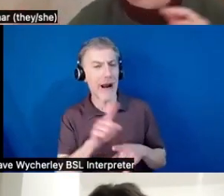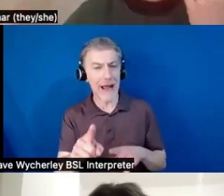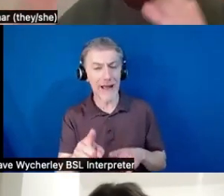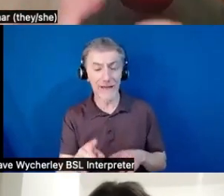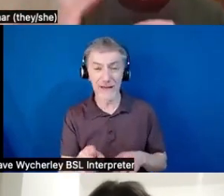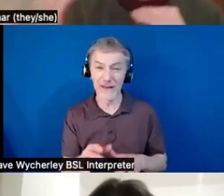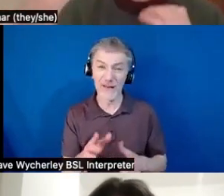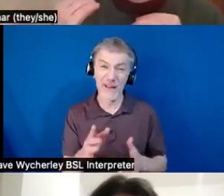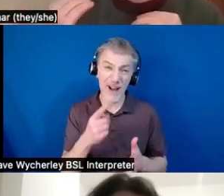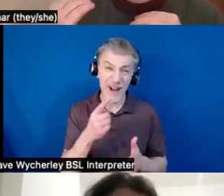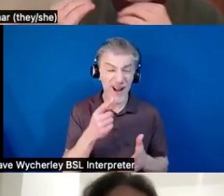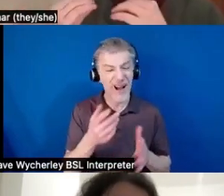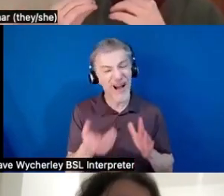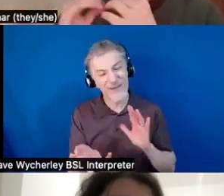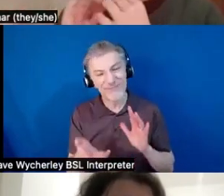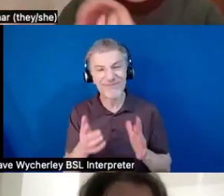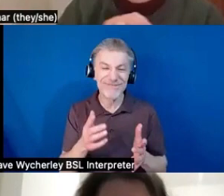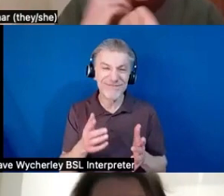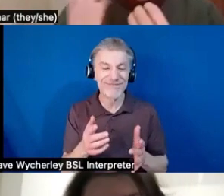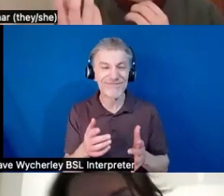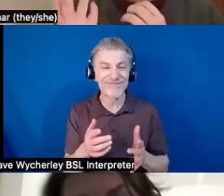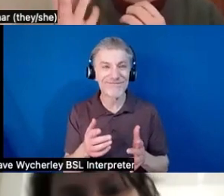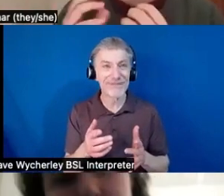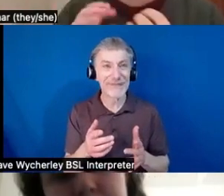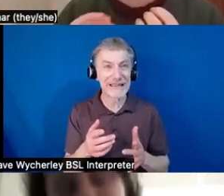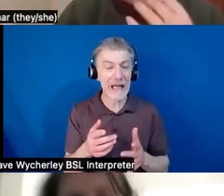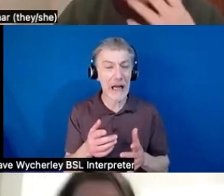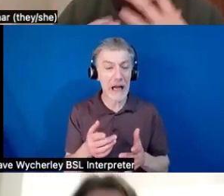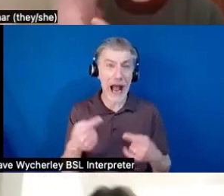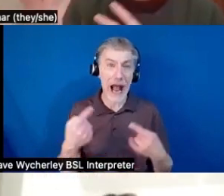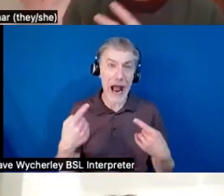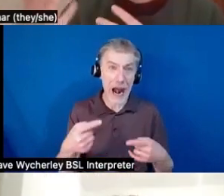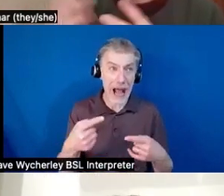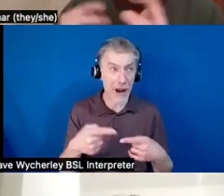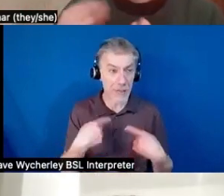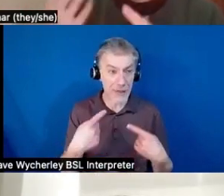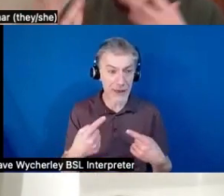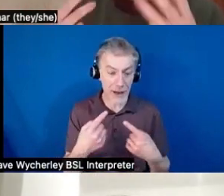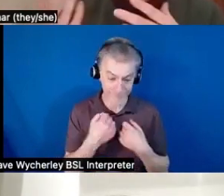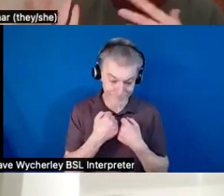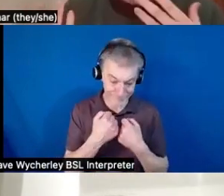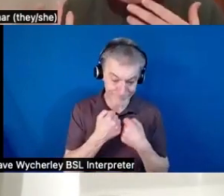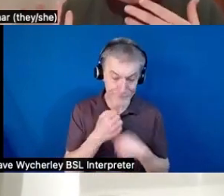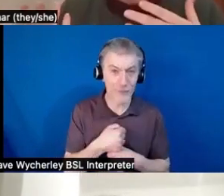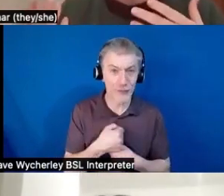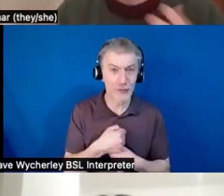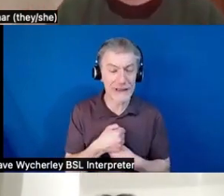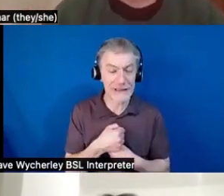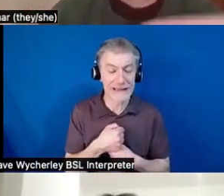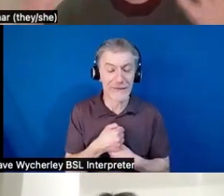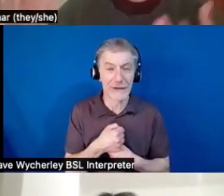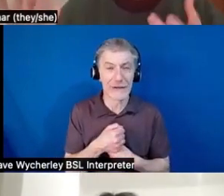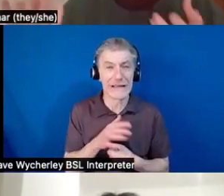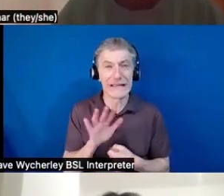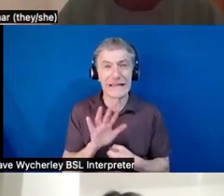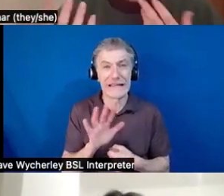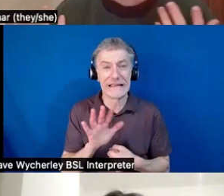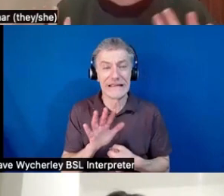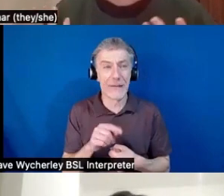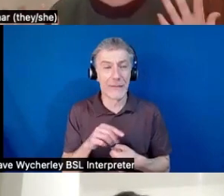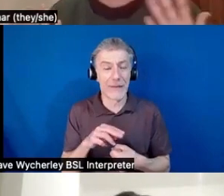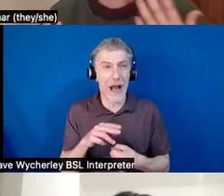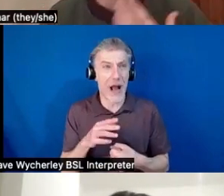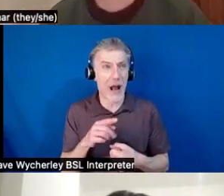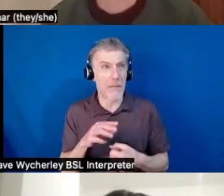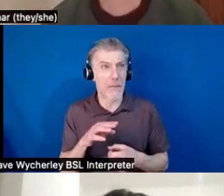it becomes kind of inbuilt, then I think there's some really I keep using the word fruitful, but some really fruitful things